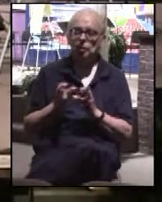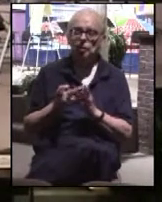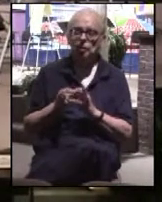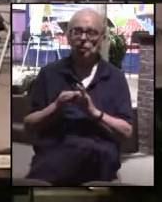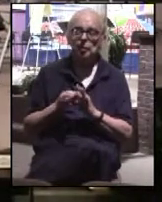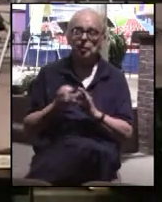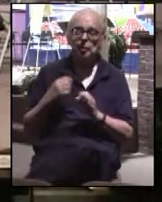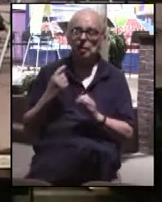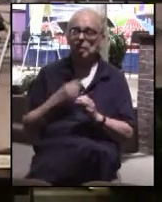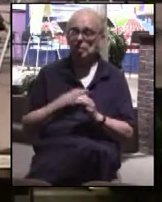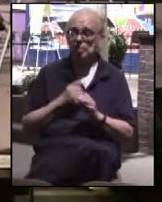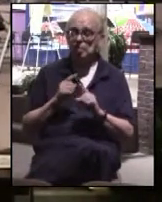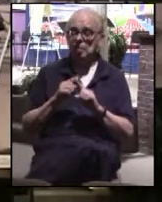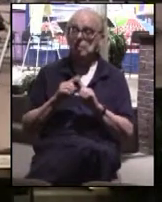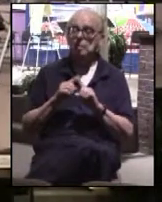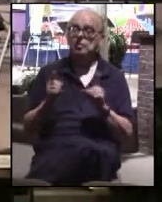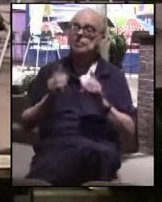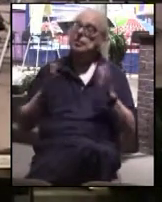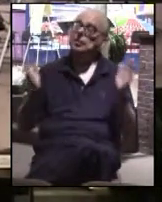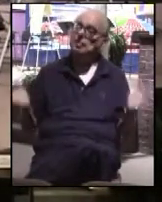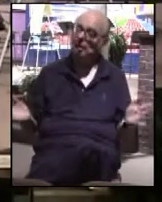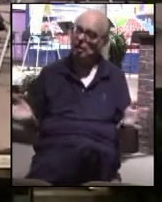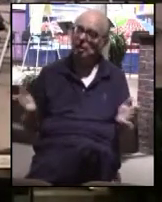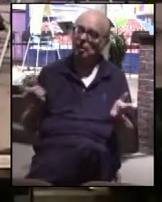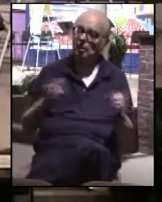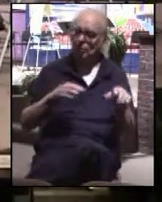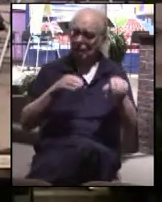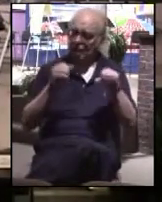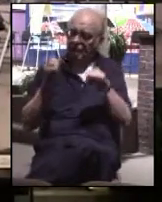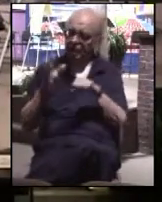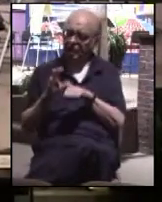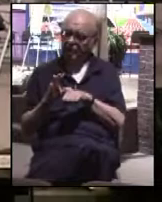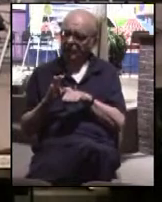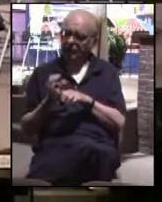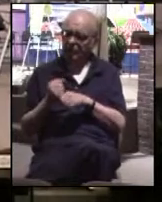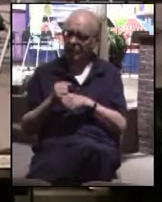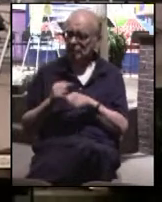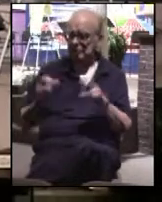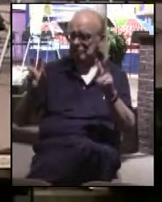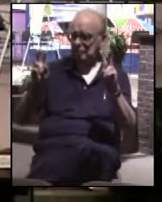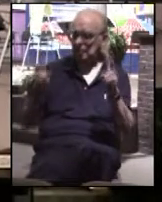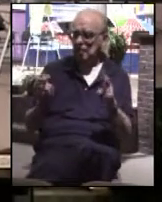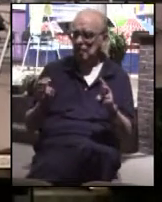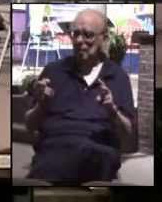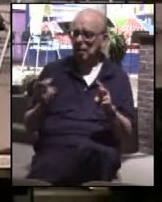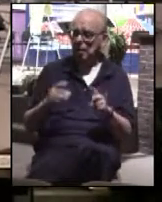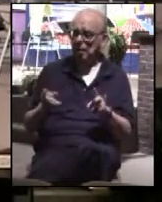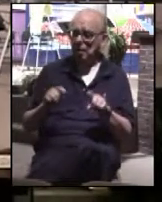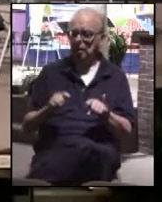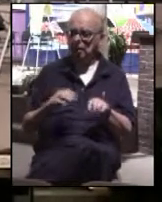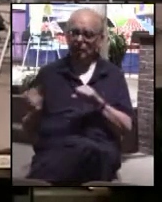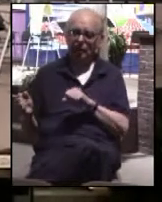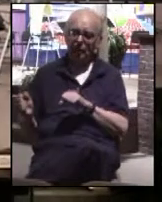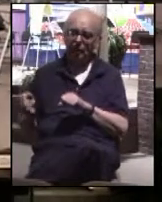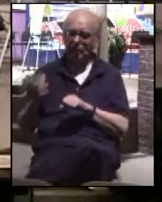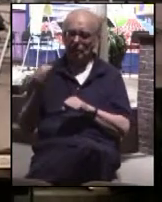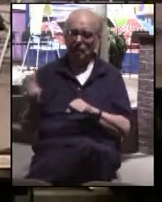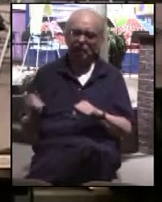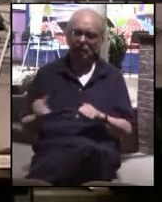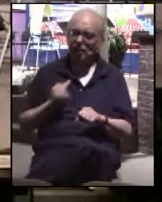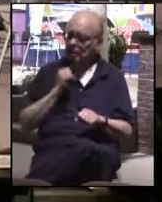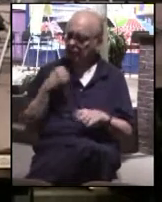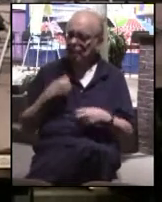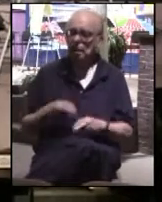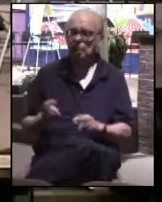big difference when we leave we make a statement when we leave because we don't get